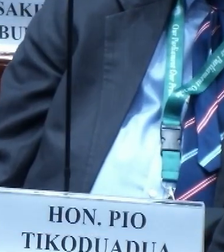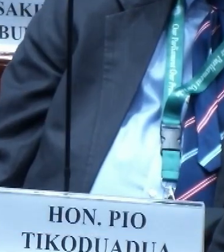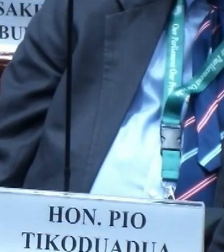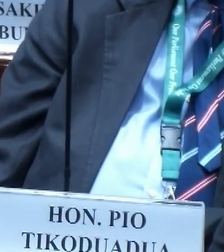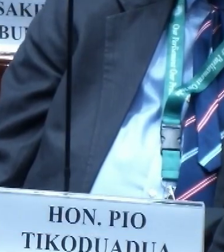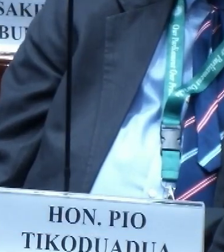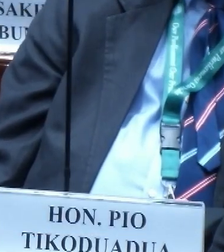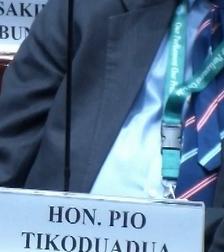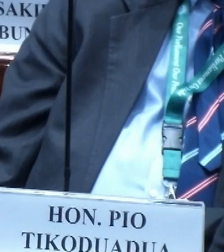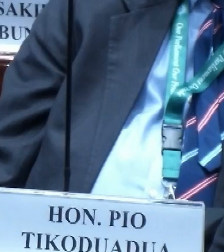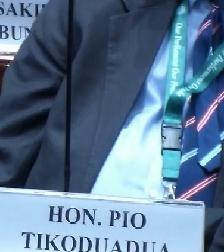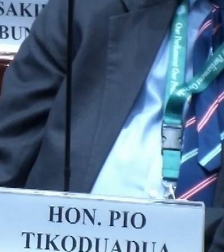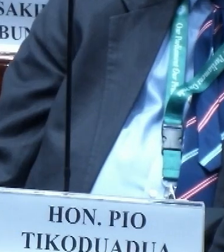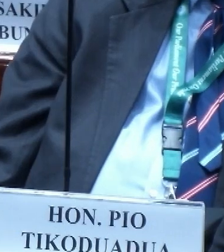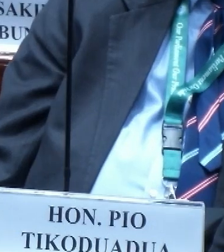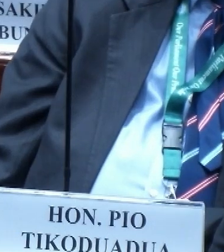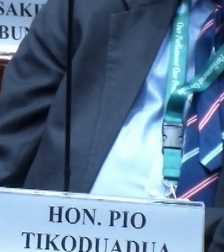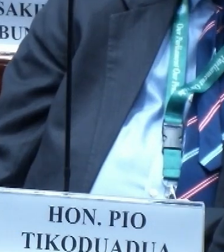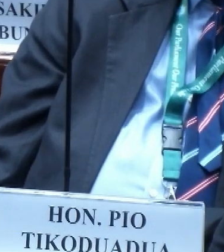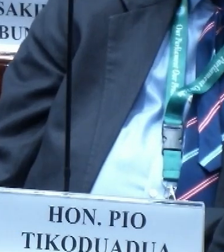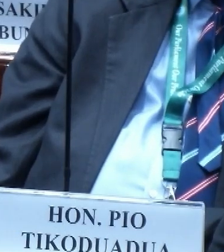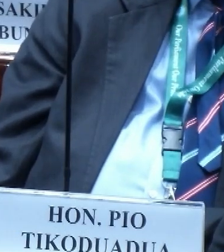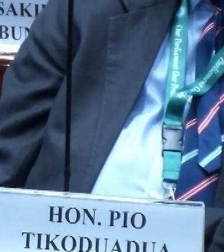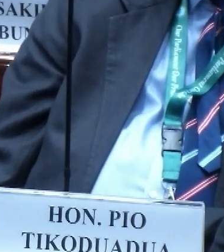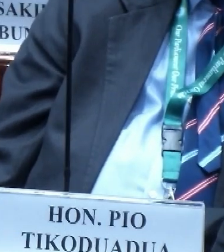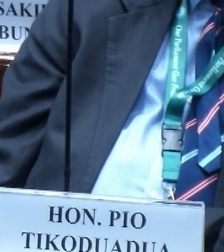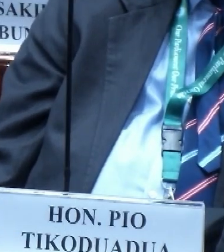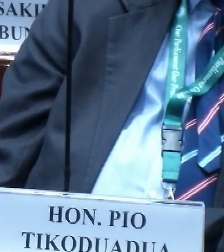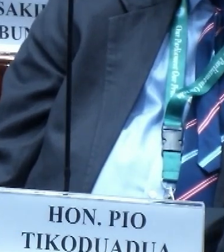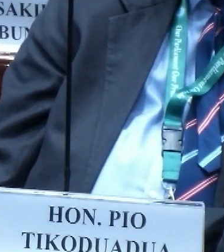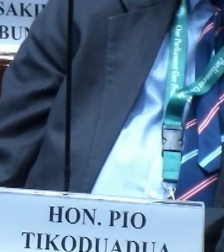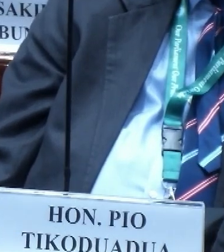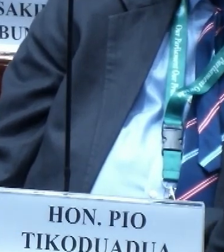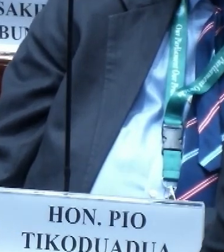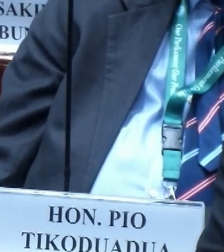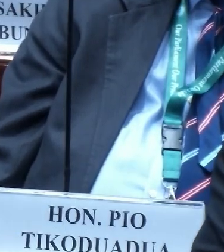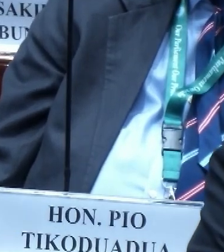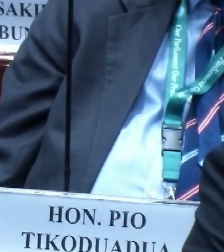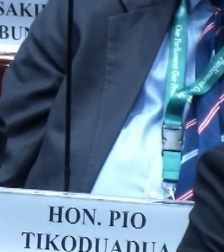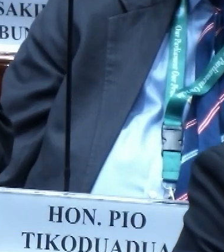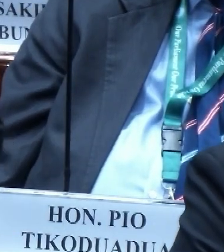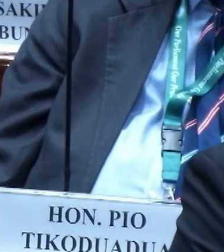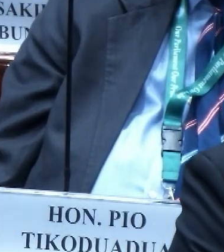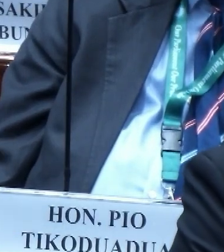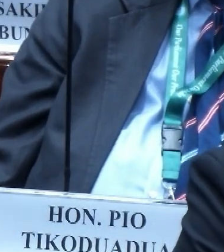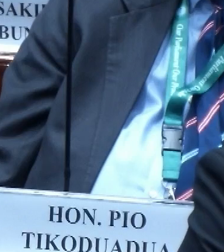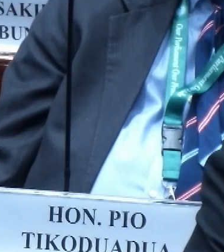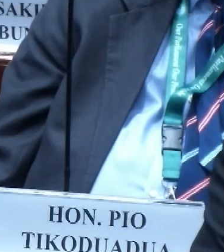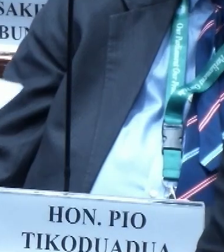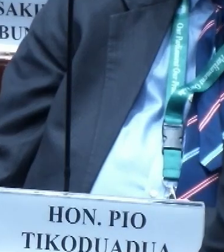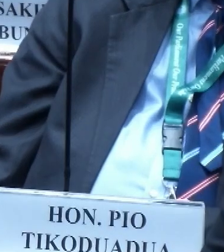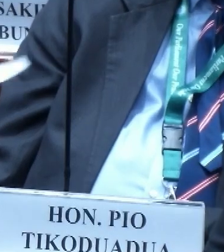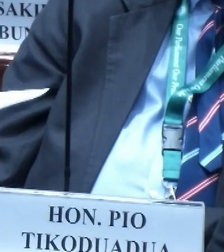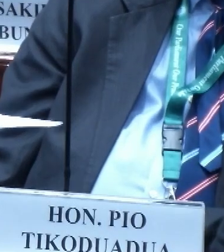a lifeline for many of our rural communities. And the challenges posed by the drought has